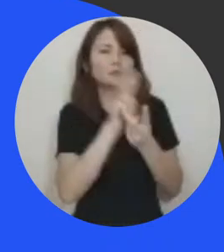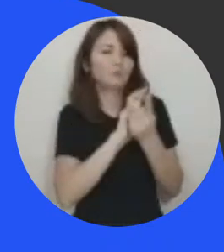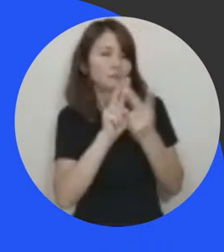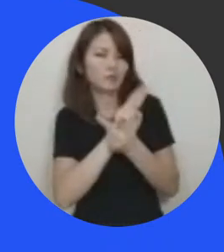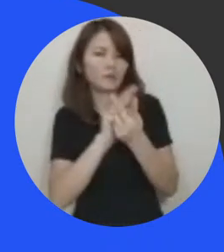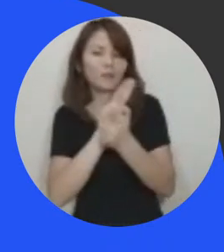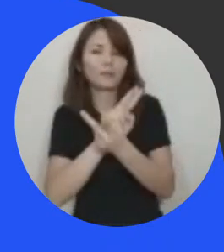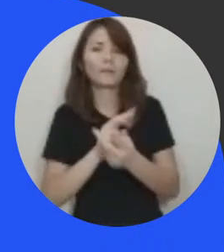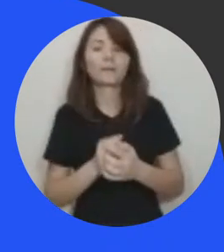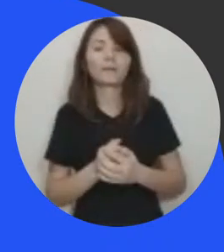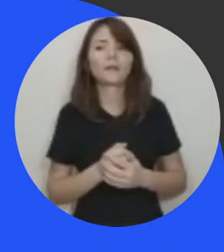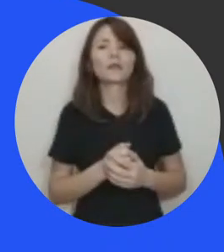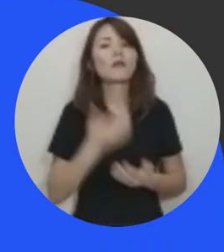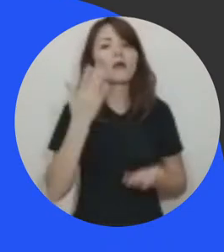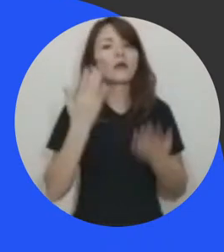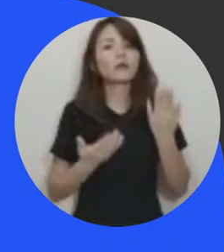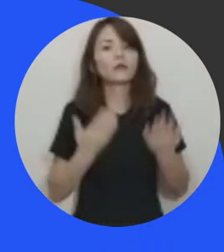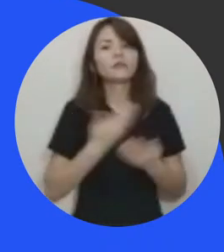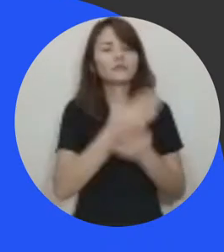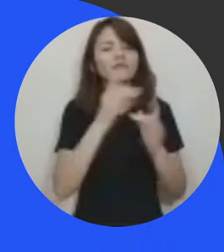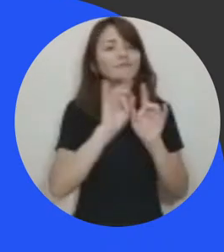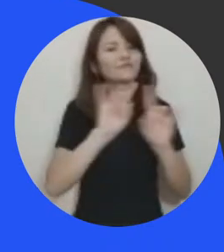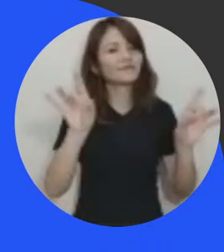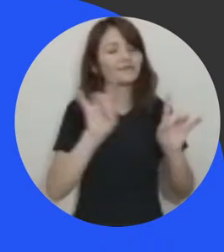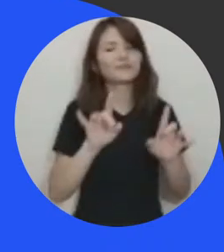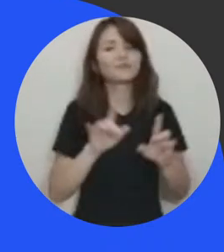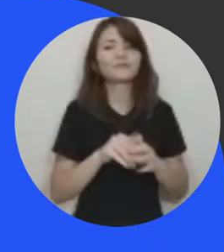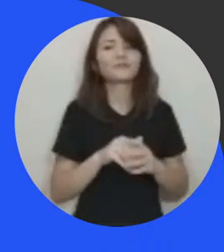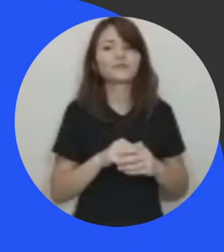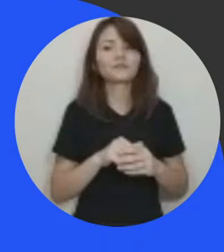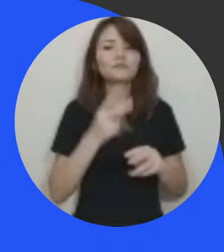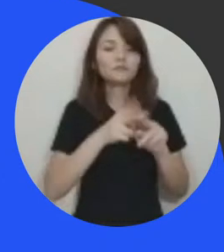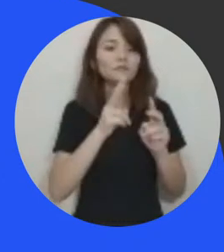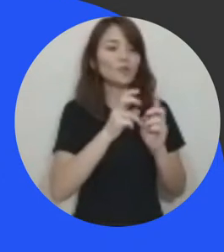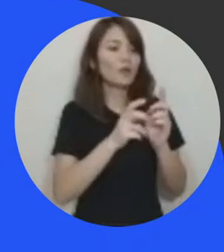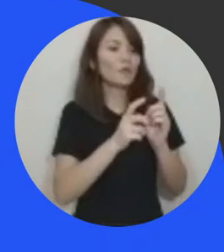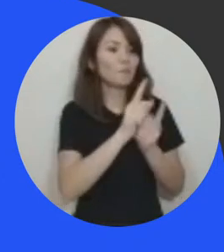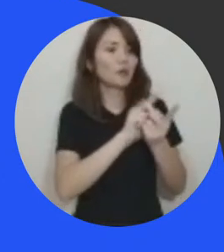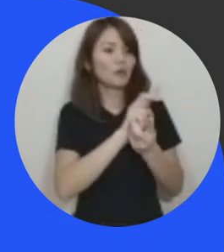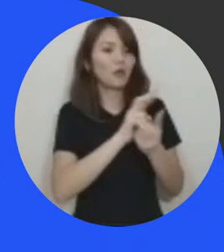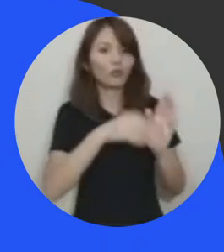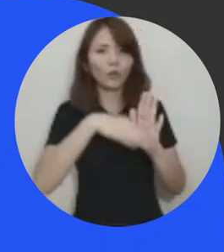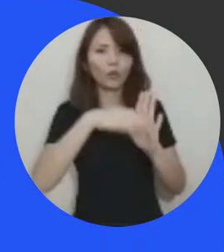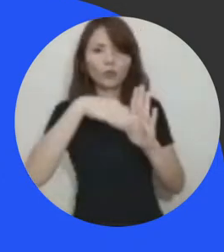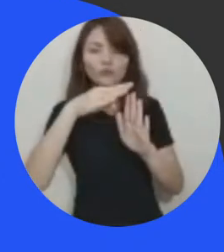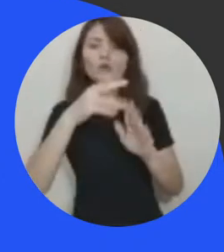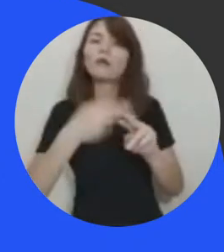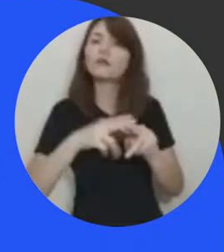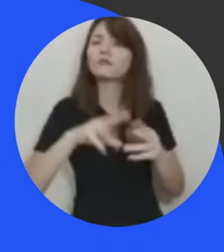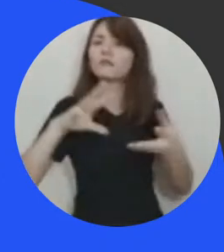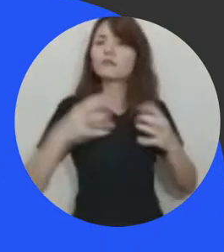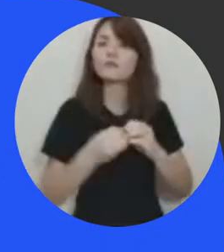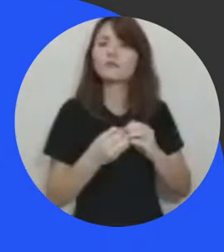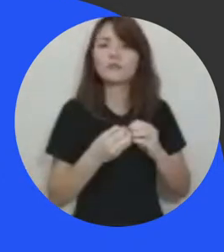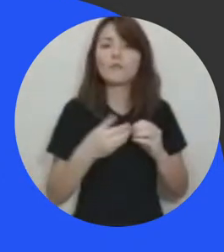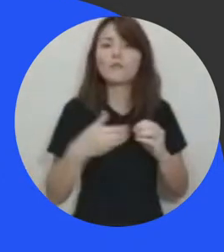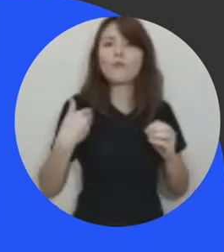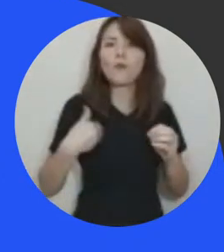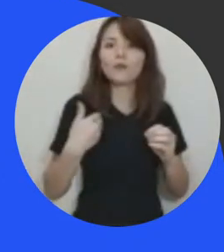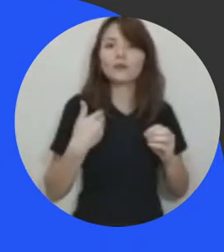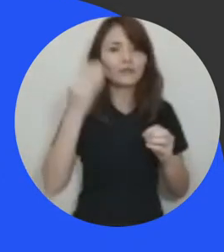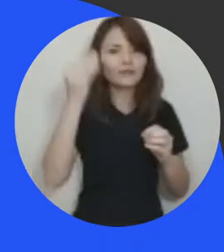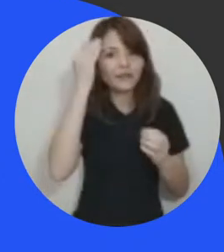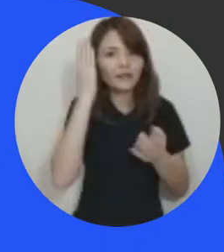if a mutation is advantageous, then that may lead to the virus carrying